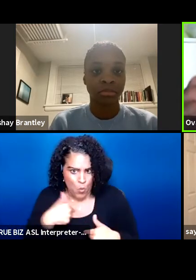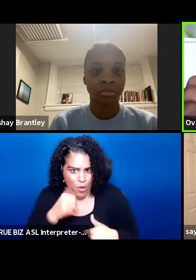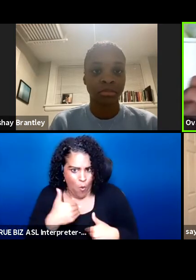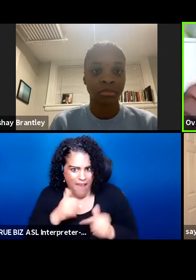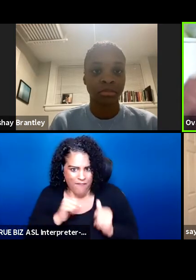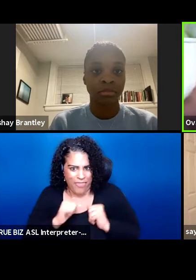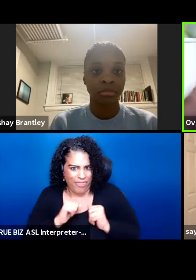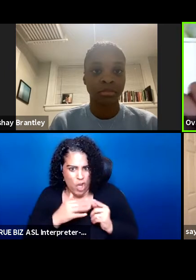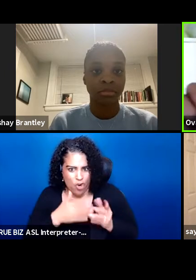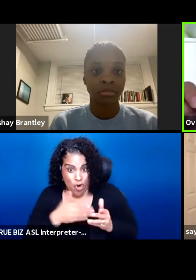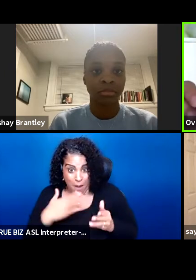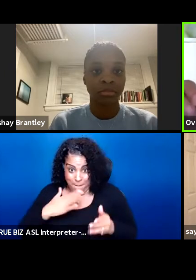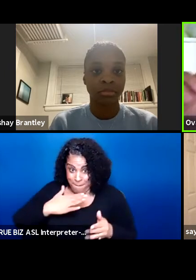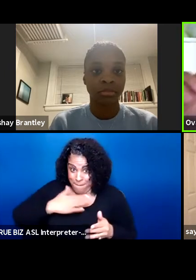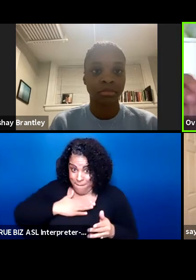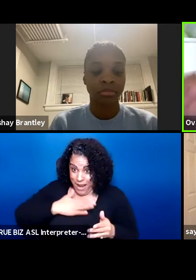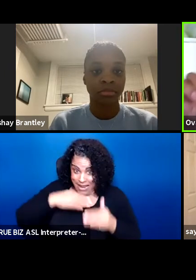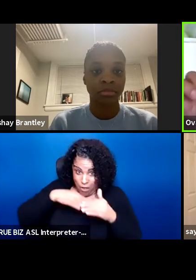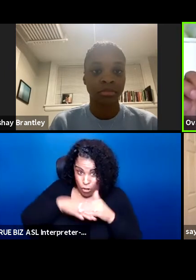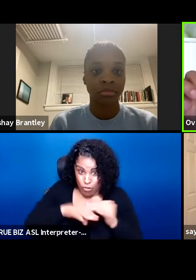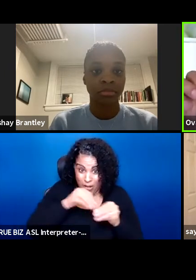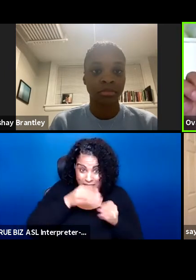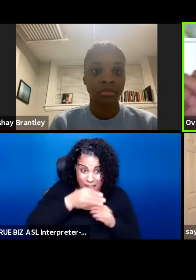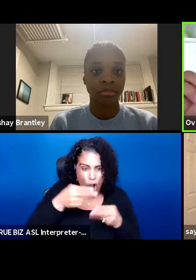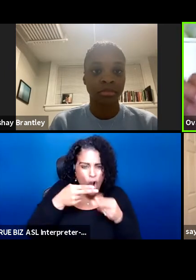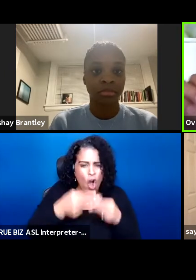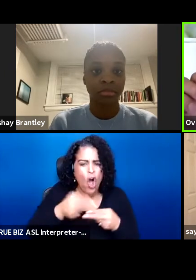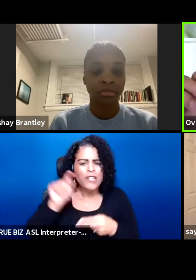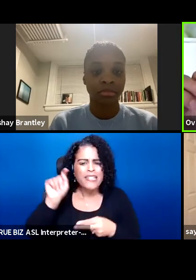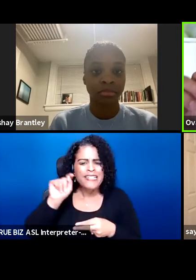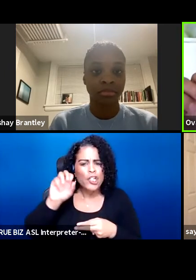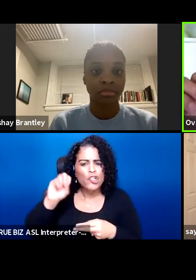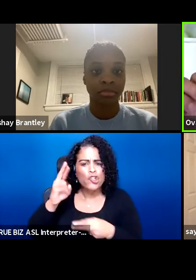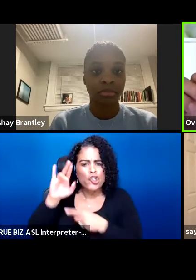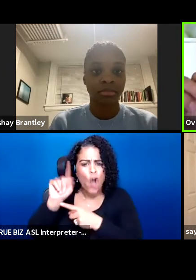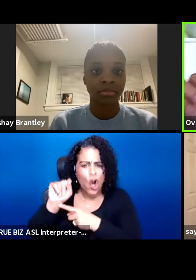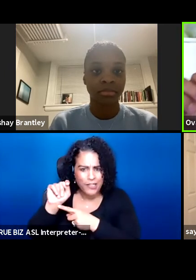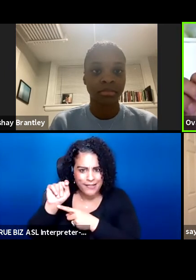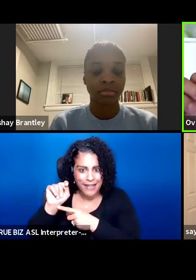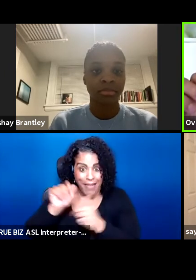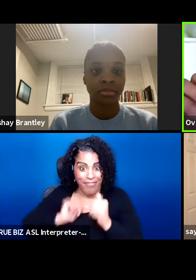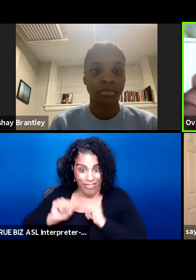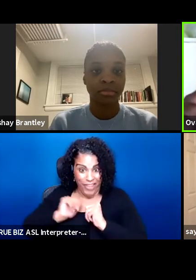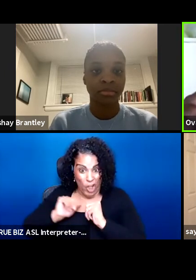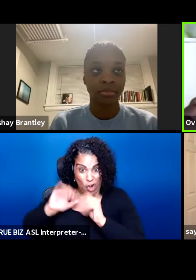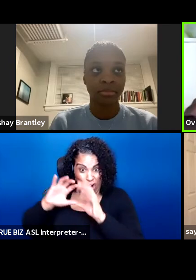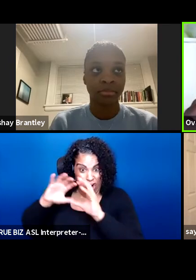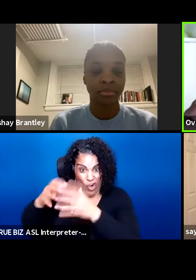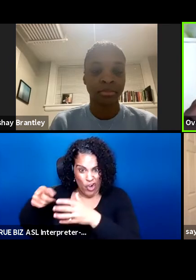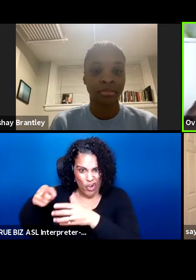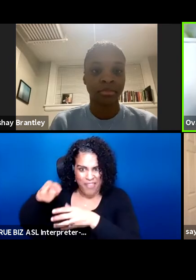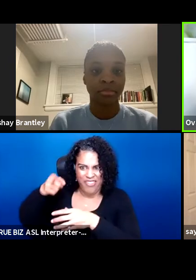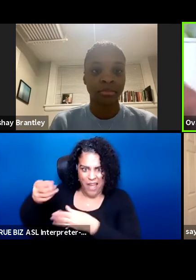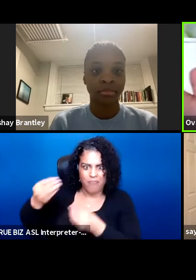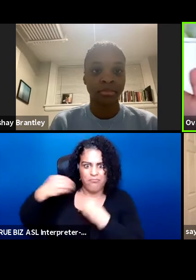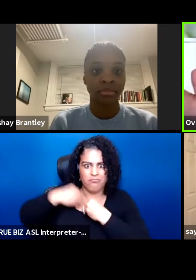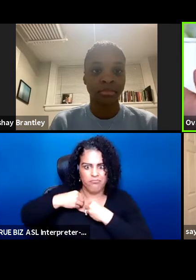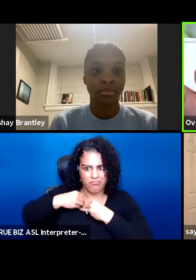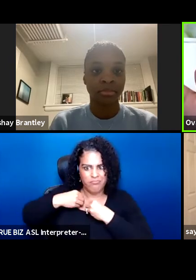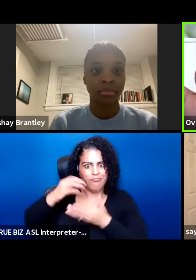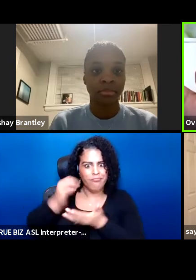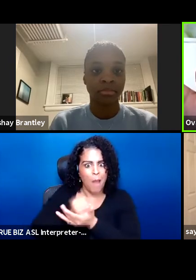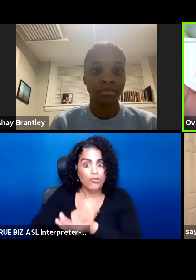theater was this company called T-Shirt Theater. And they really gave me this opportunity to just